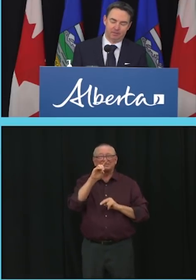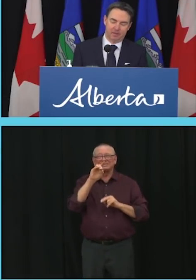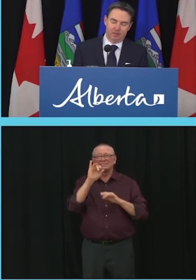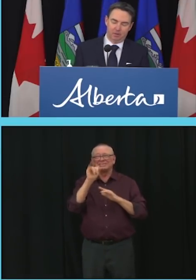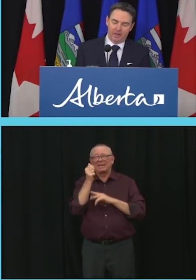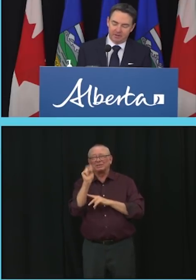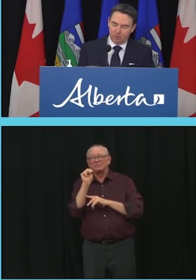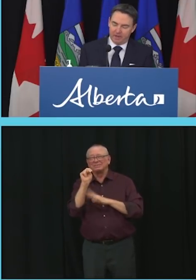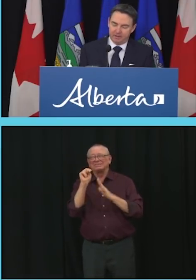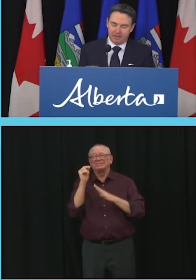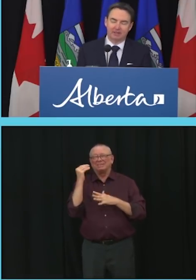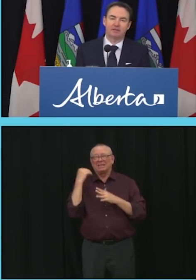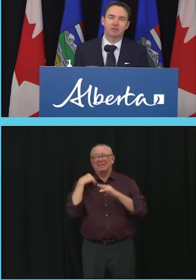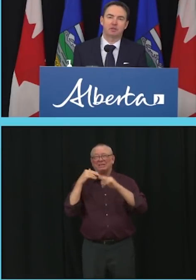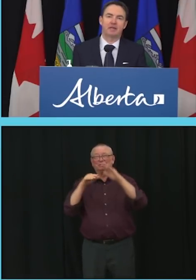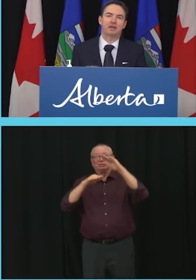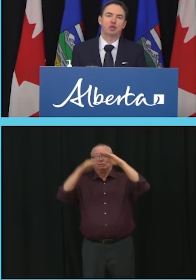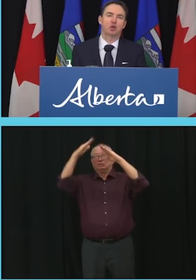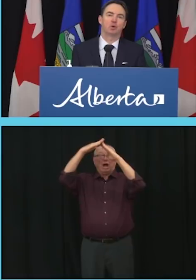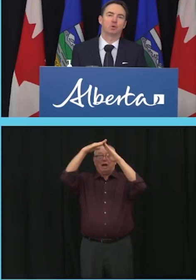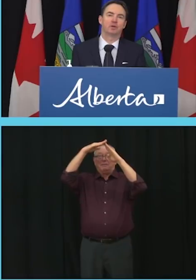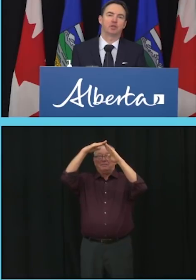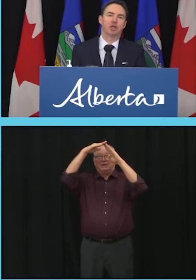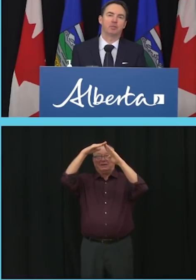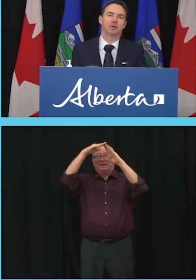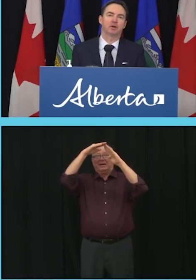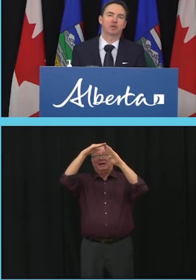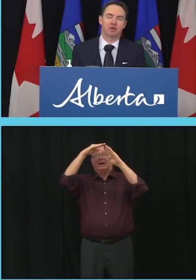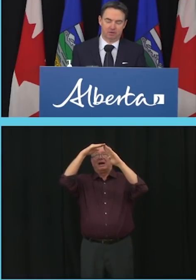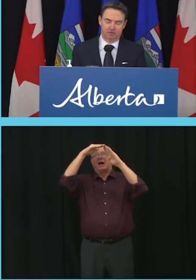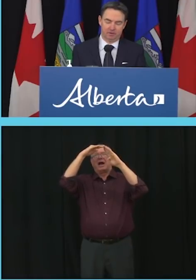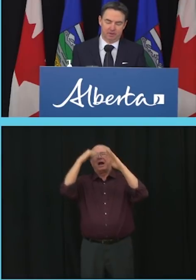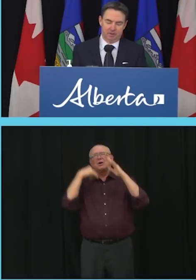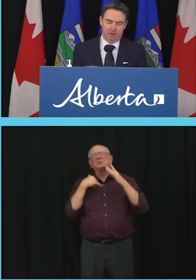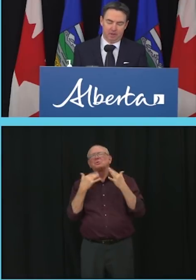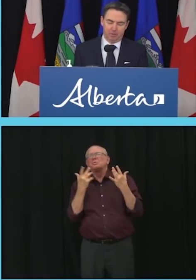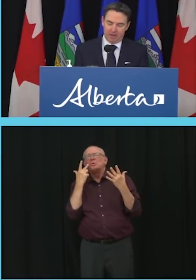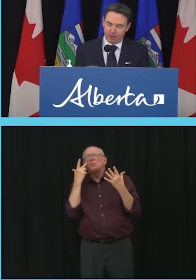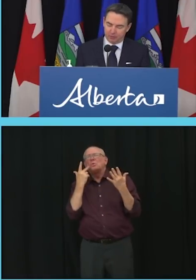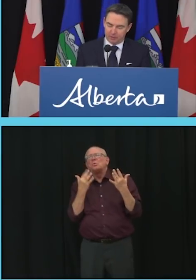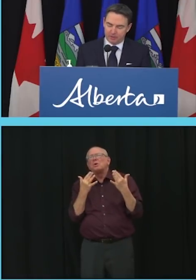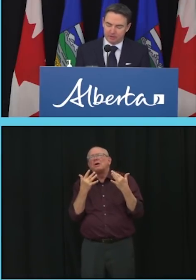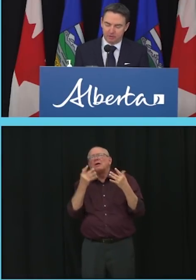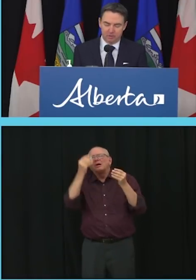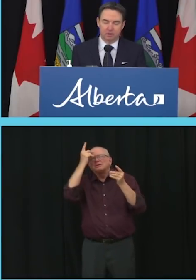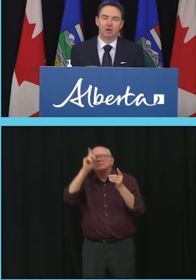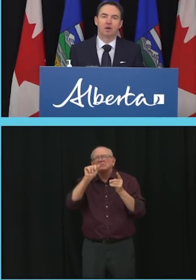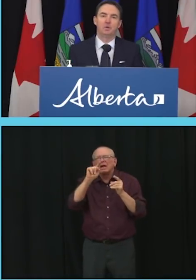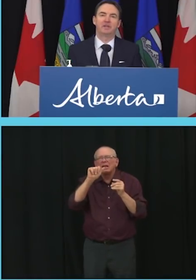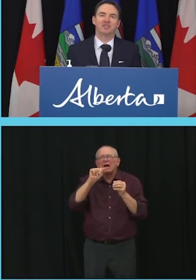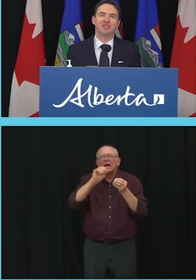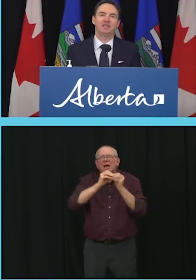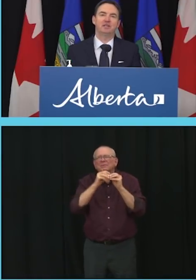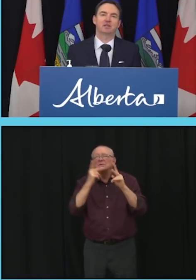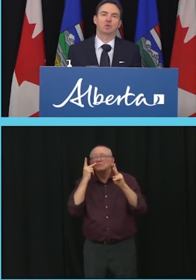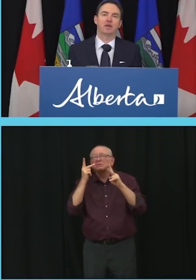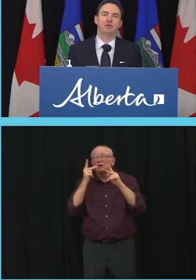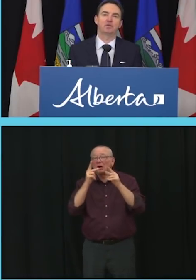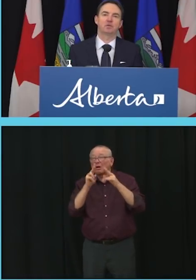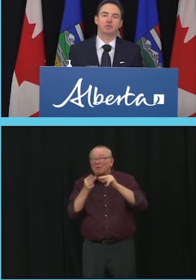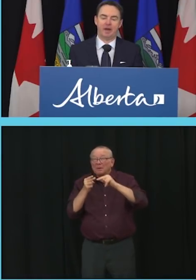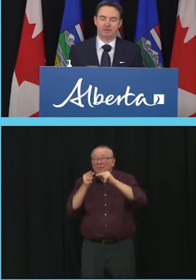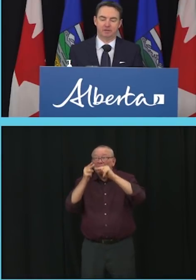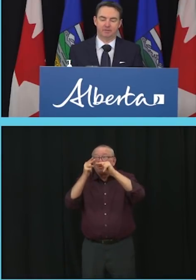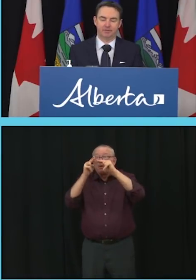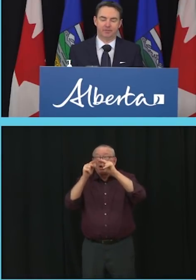time. We had to wait and let the data show the shape of the curve. By about 3 weeks ago, we could see that the wave